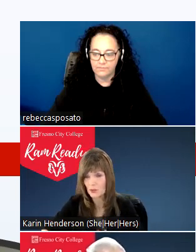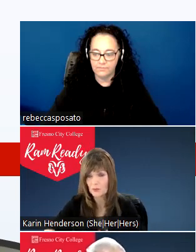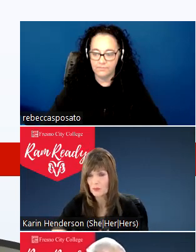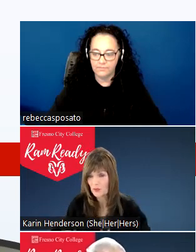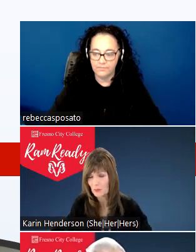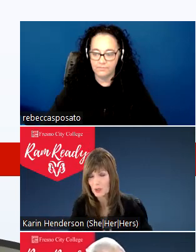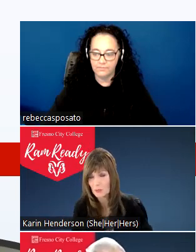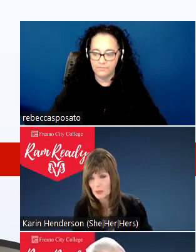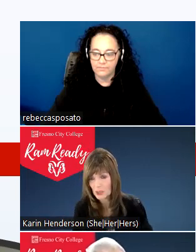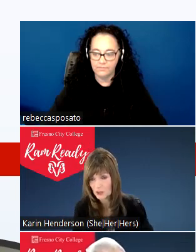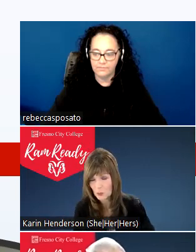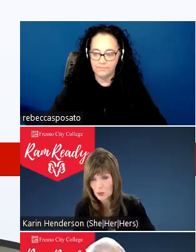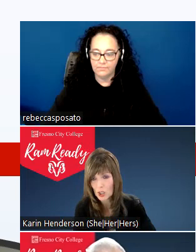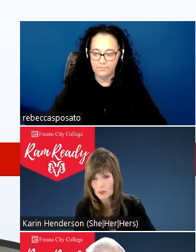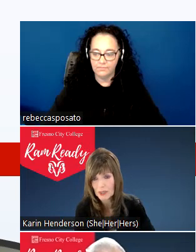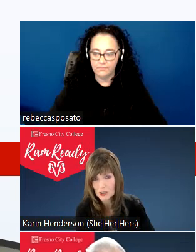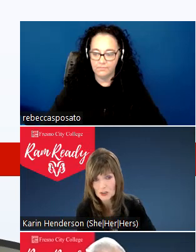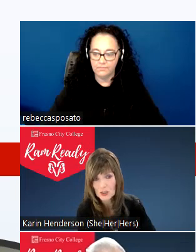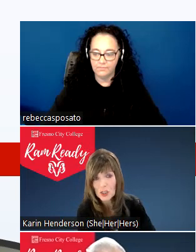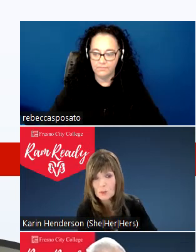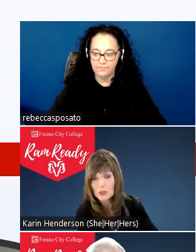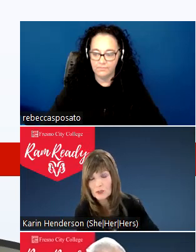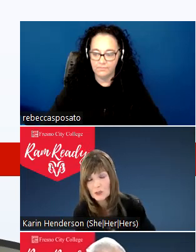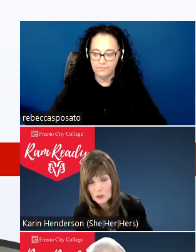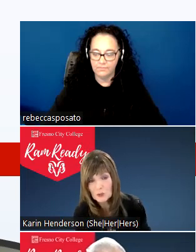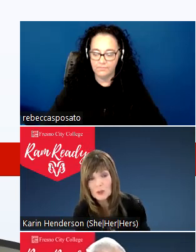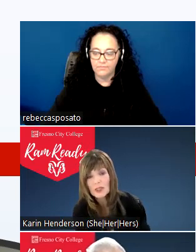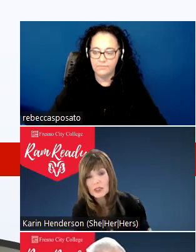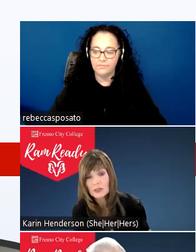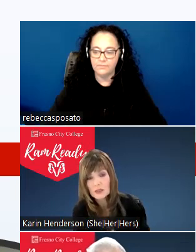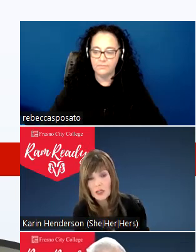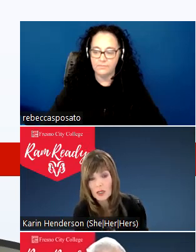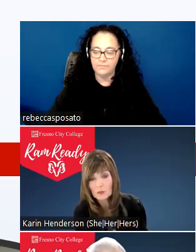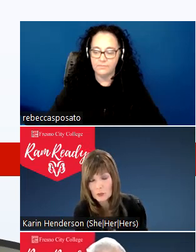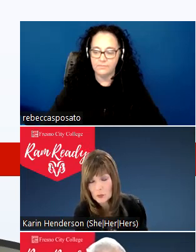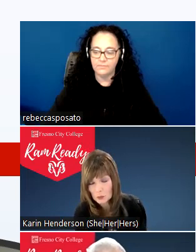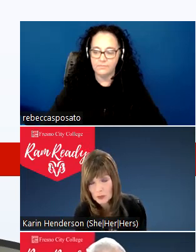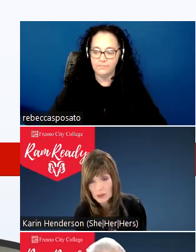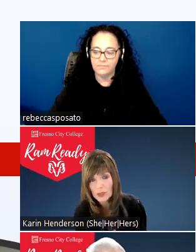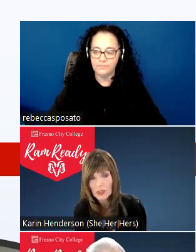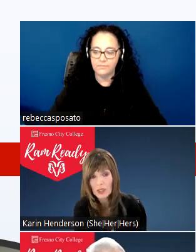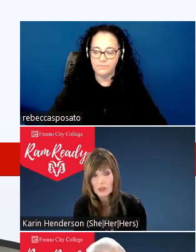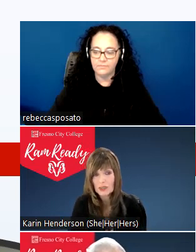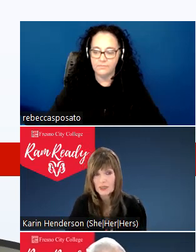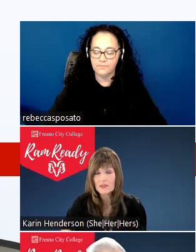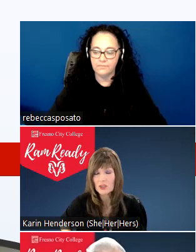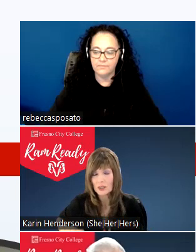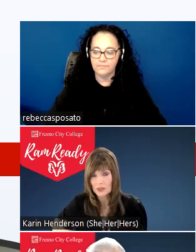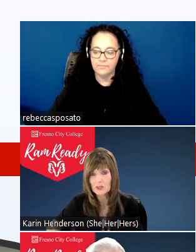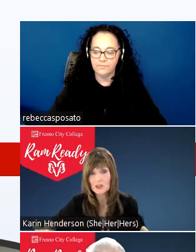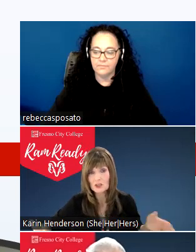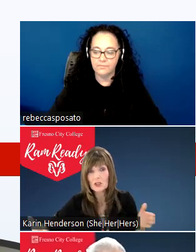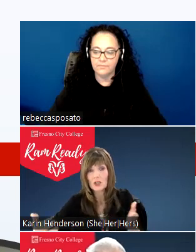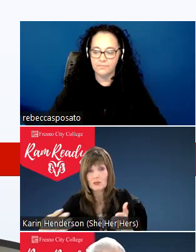difficult, whether family obligations, work obligations. But if you do it remotely, it is a